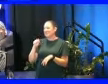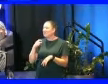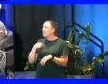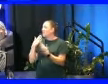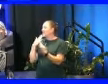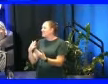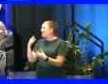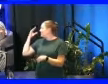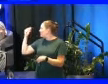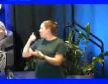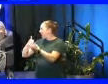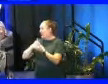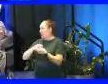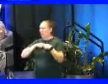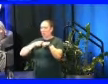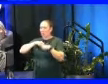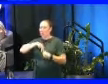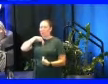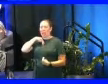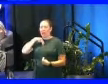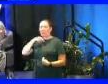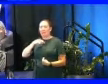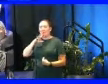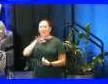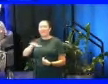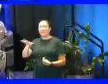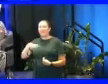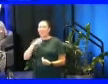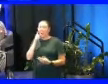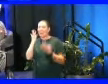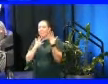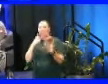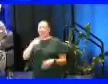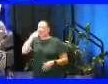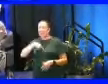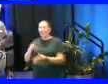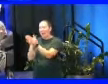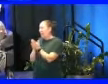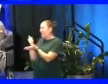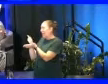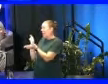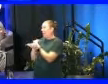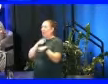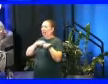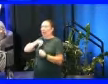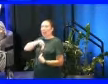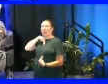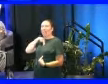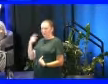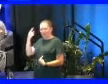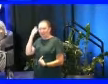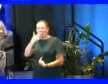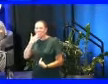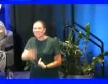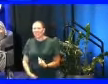gentleman who helped me with this tie. I'm 55 years old, and yes, I'm not ashamed to ask someone to help me with this tie. And I think it looks good on